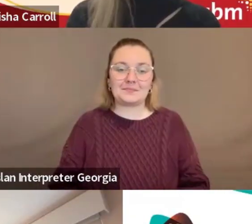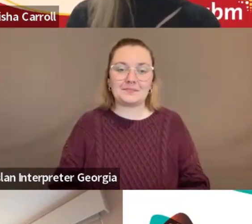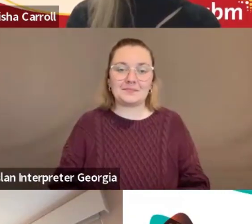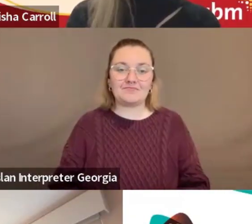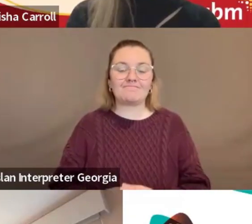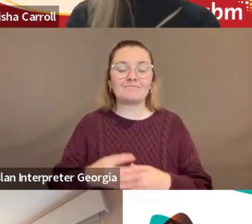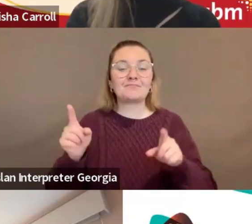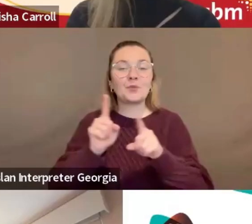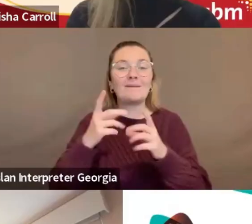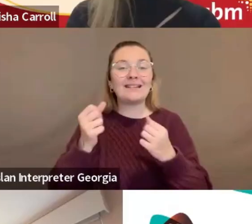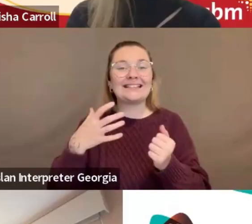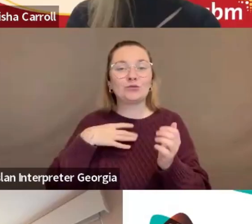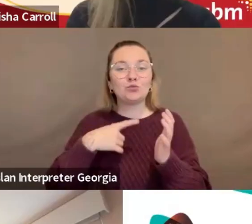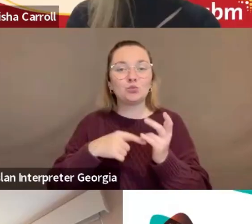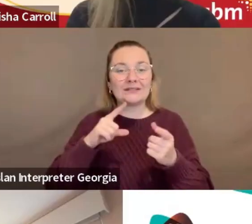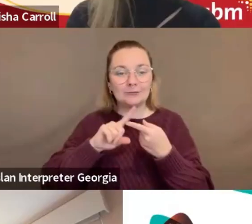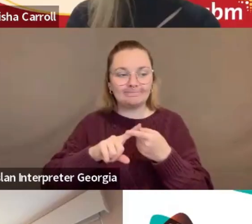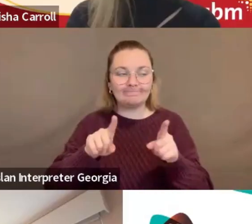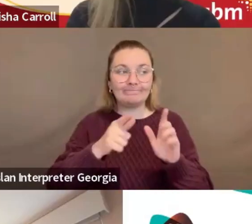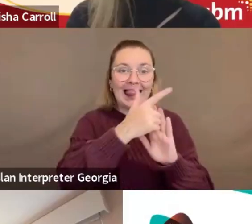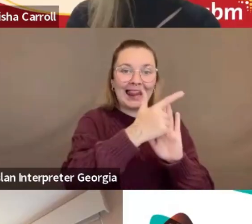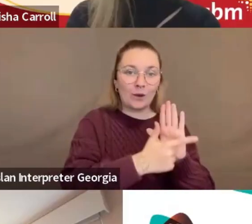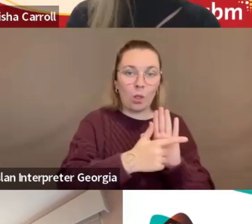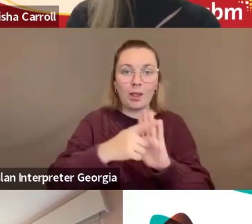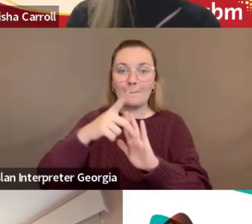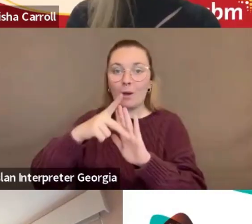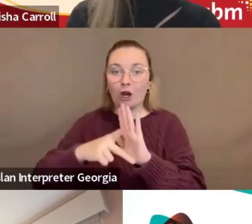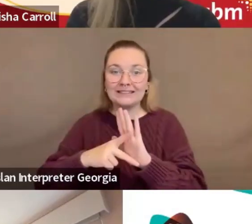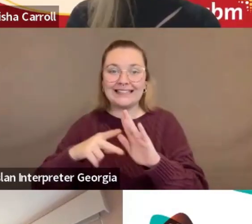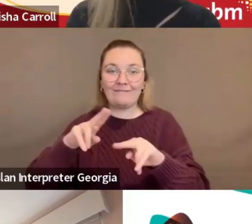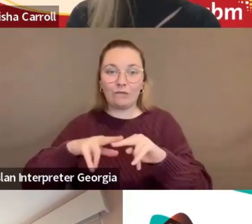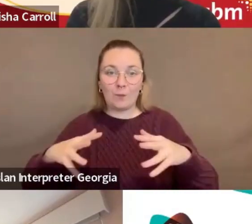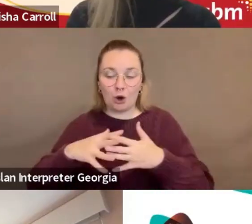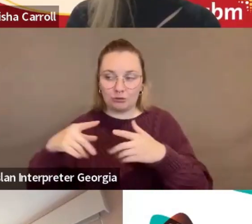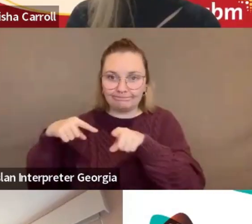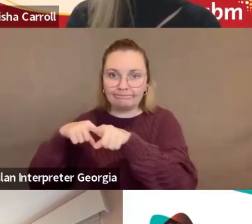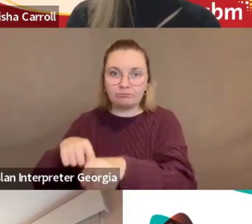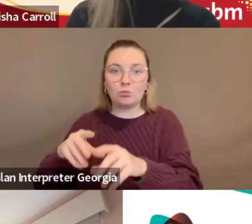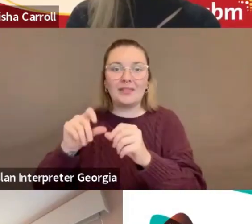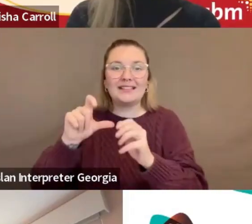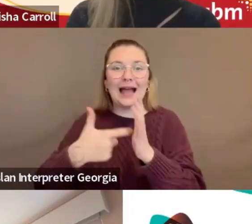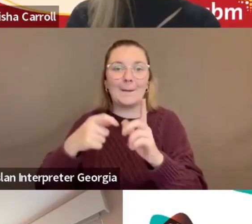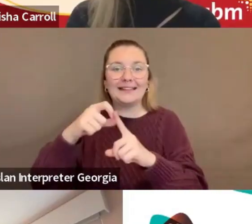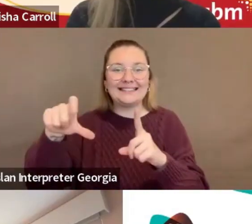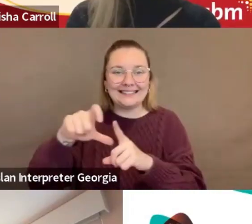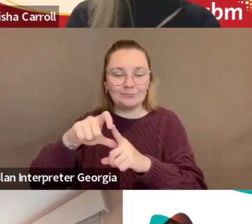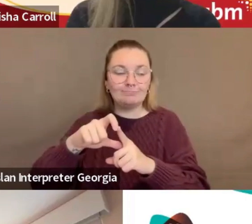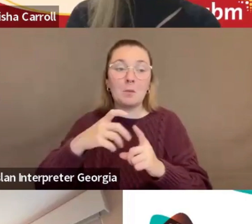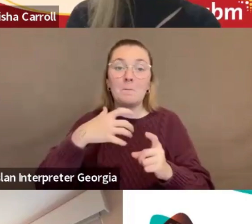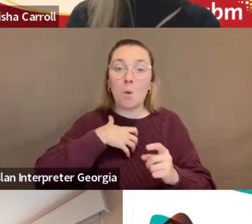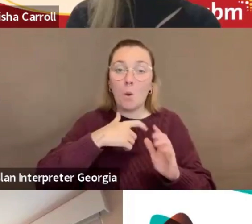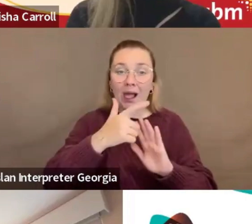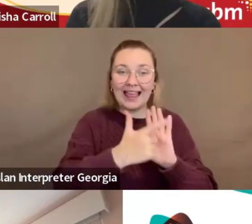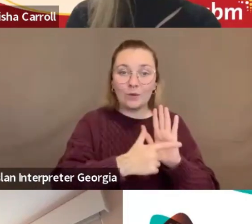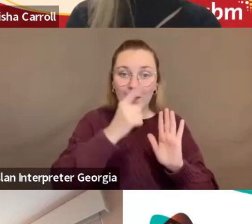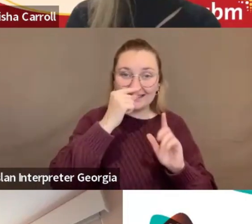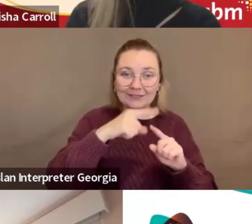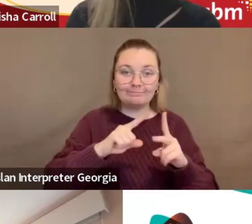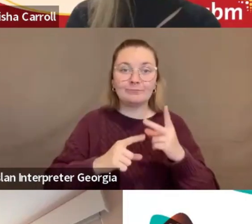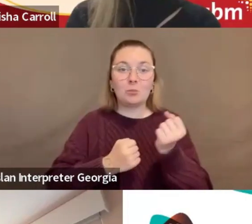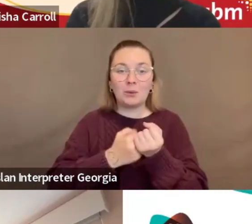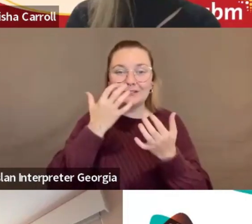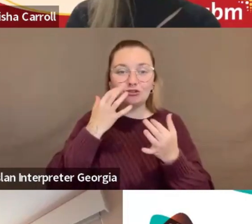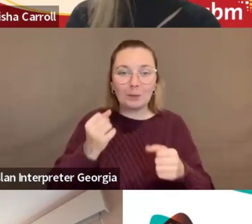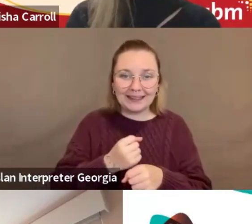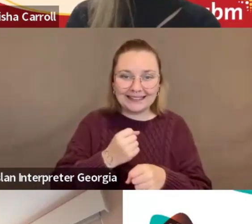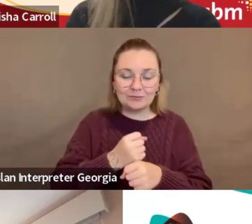There is also a need to continue aligning legal and policy frameworks with the CRPD, including advancing legal capacity, supported decision-making and the